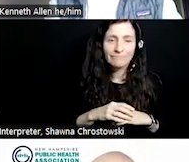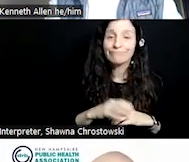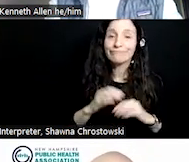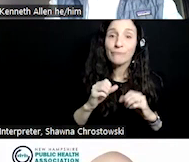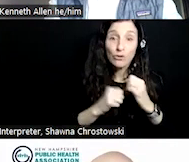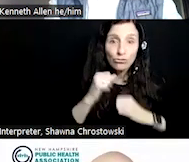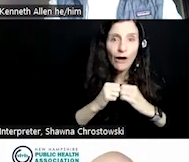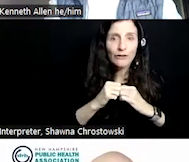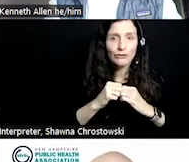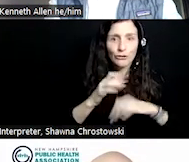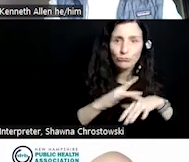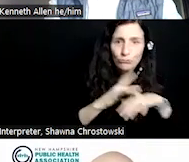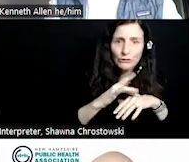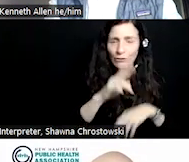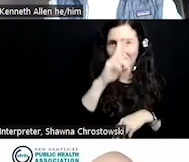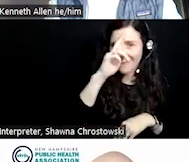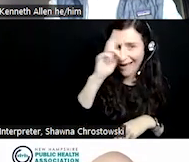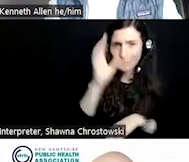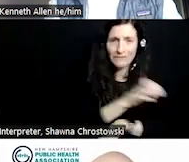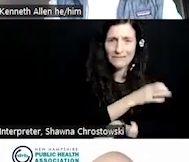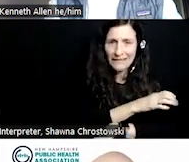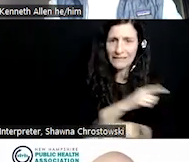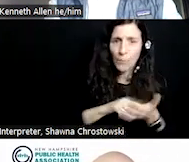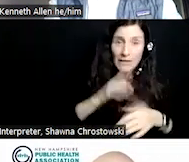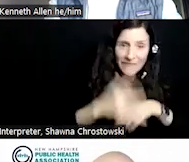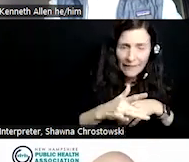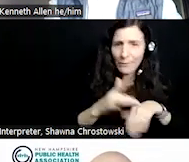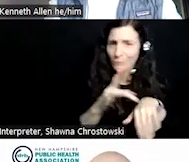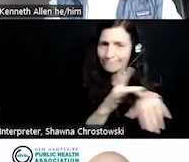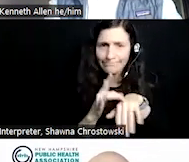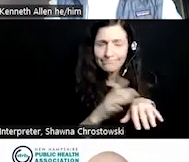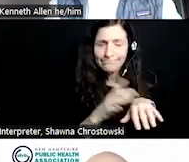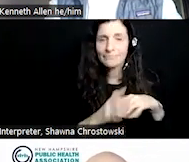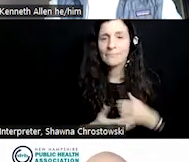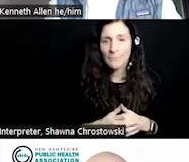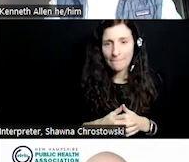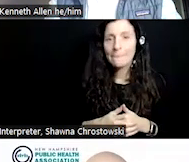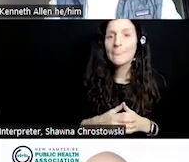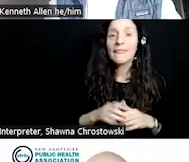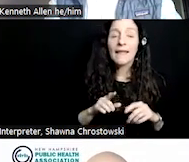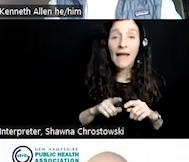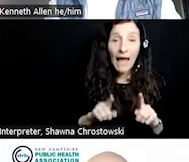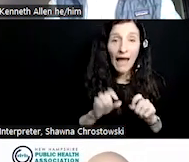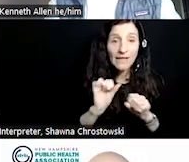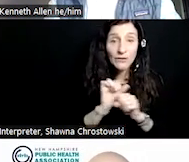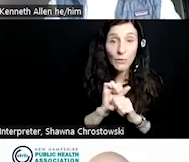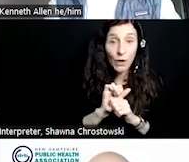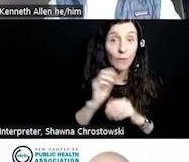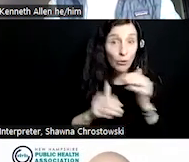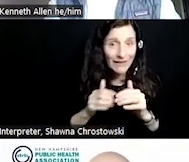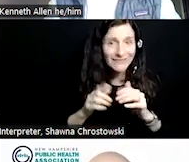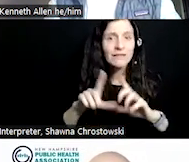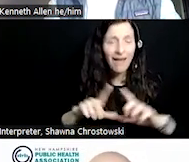infrastructure, resources, hospitals, and clinics. But also, I would argue, as the work progresses, will be in the outer layer of the onion and very important.